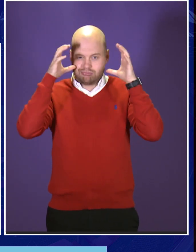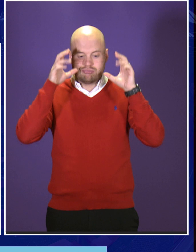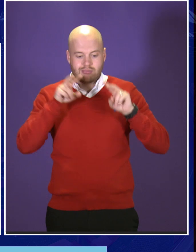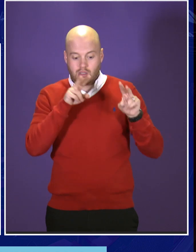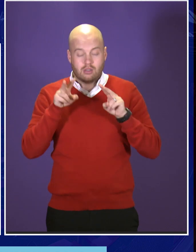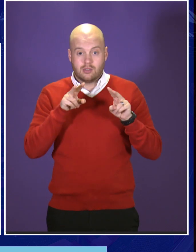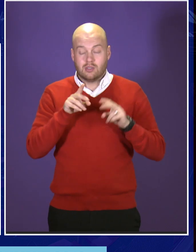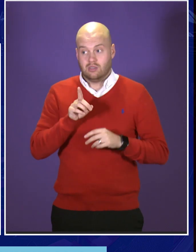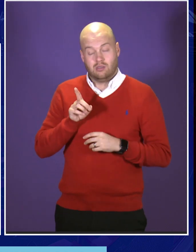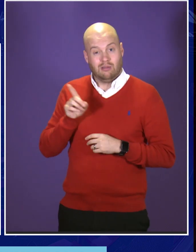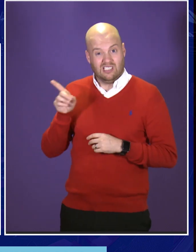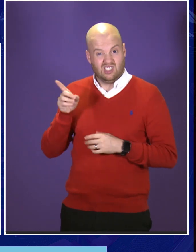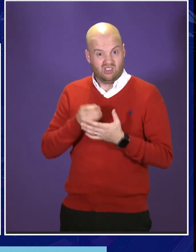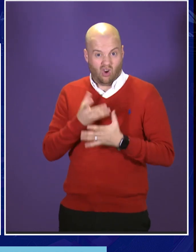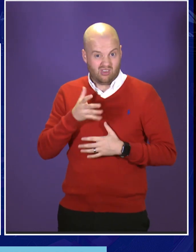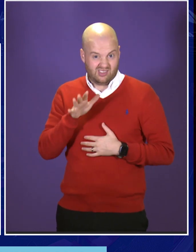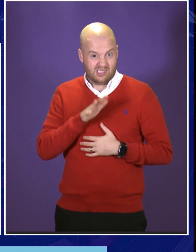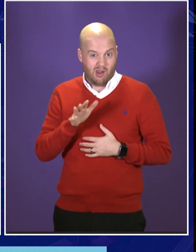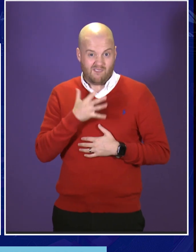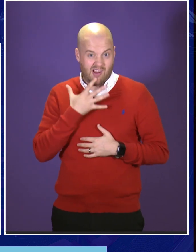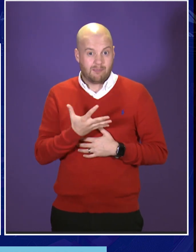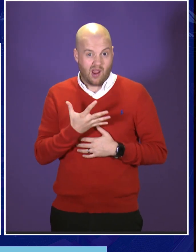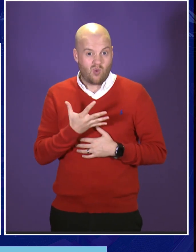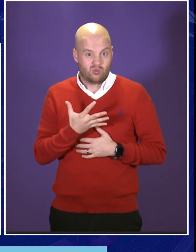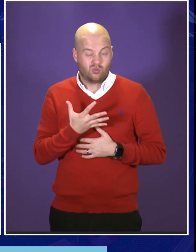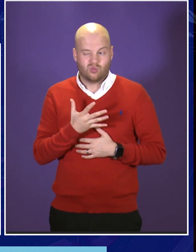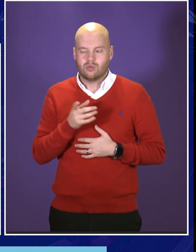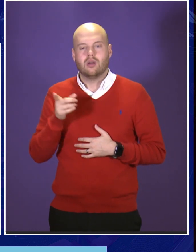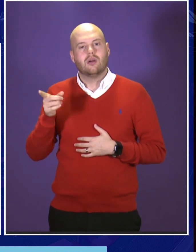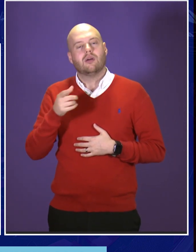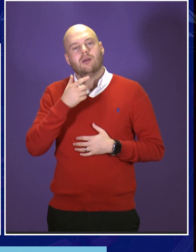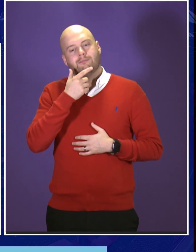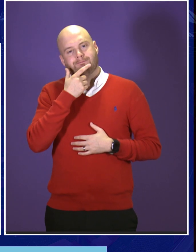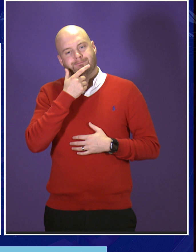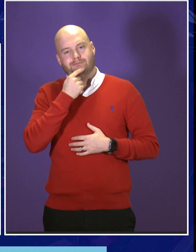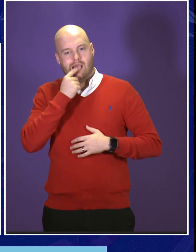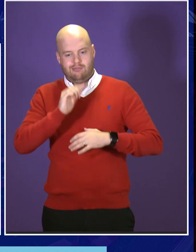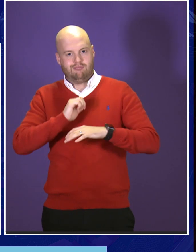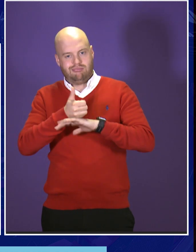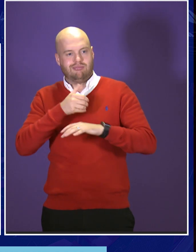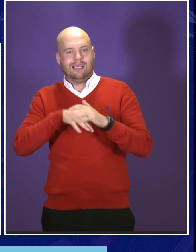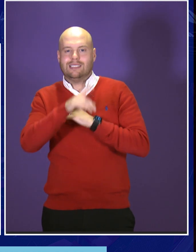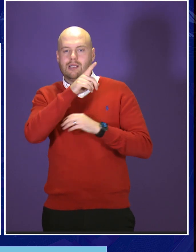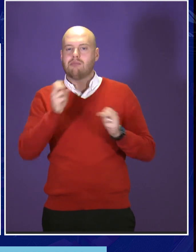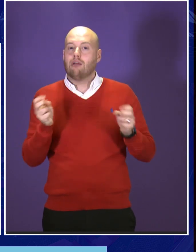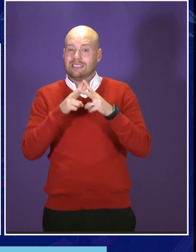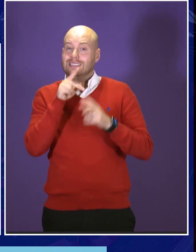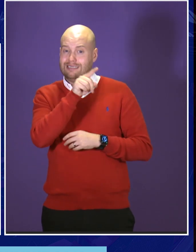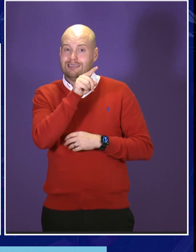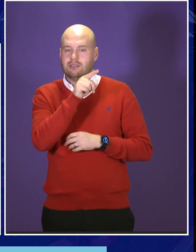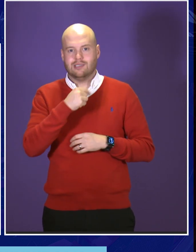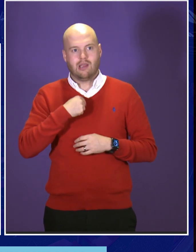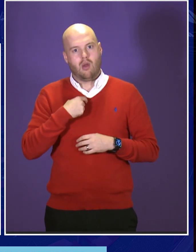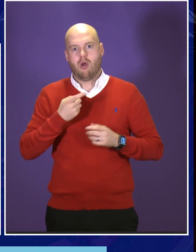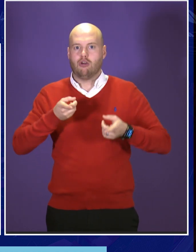very accessible. And it was invented by Damien, who sits in our lab in Paris. He's our chief innovator, but he's our chief